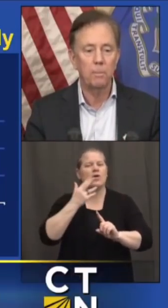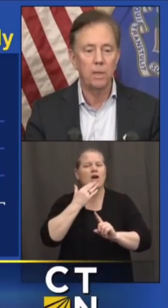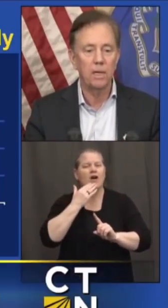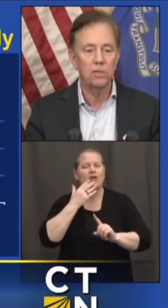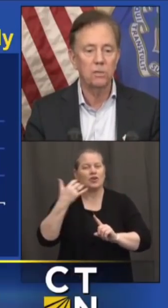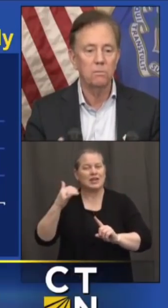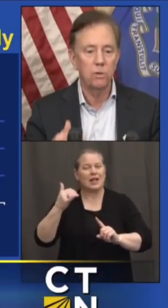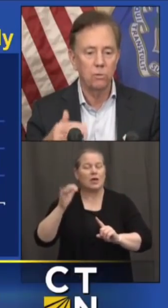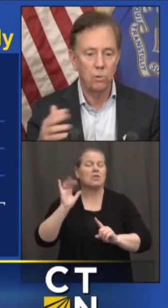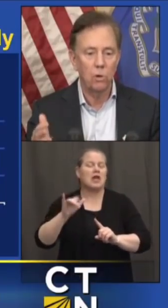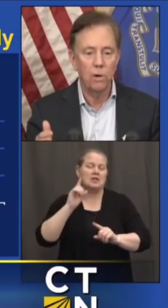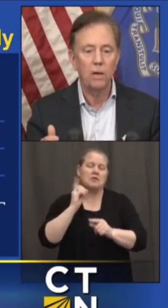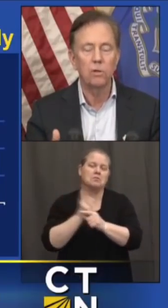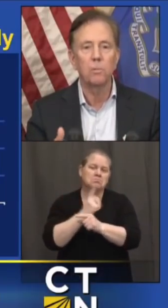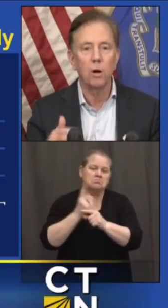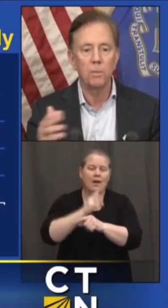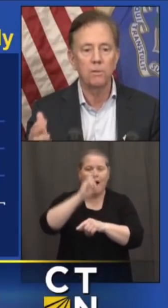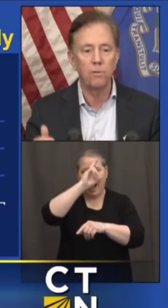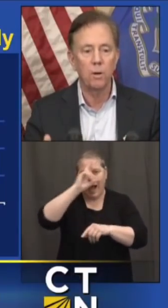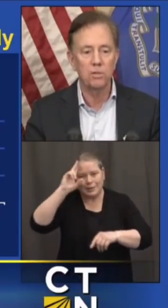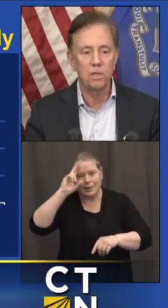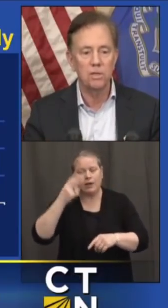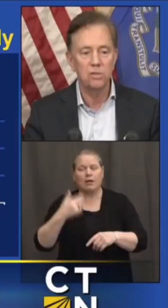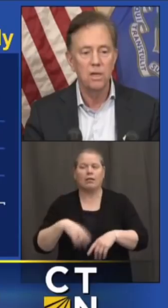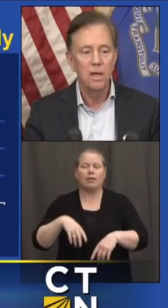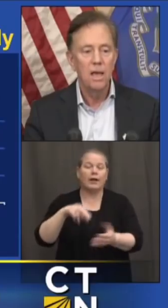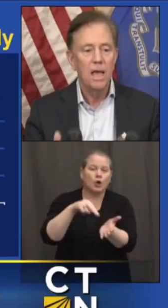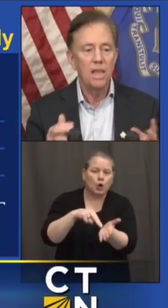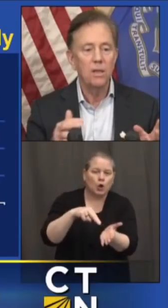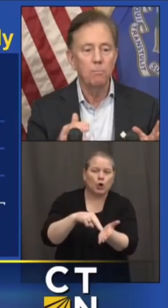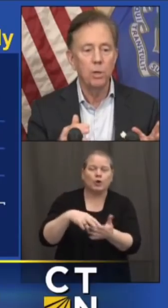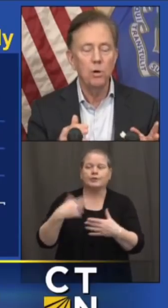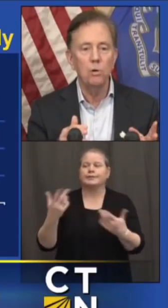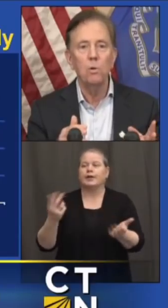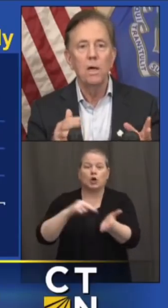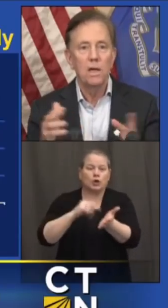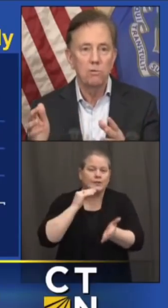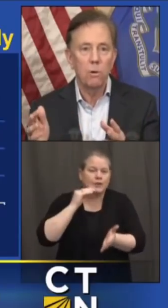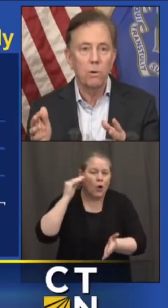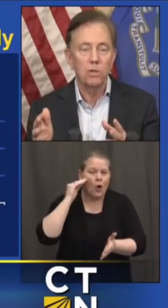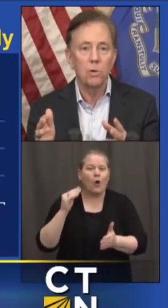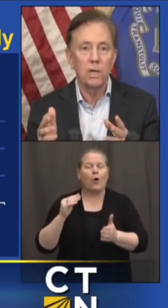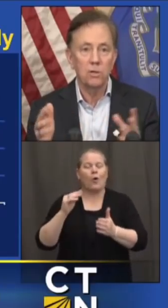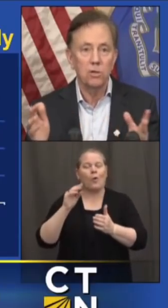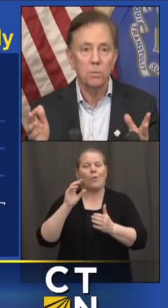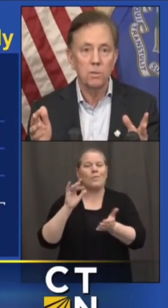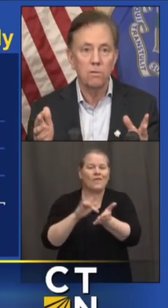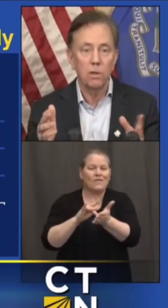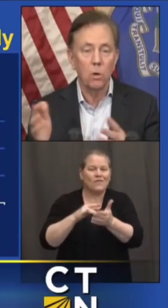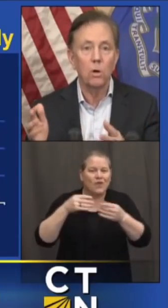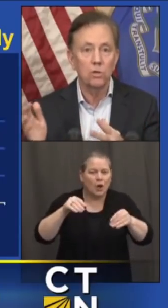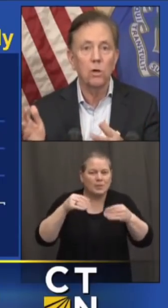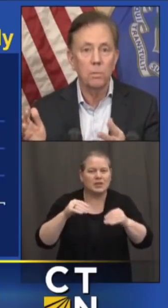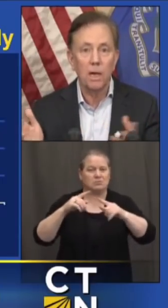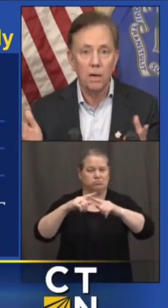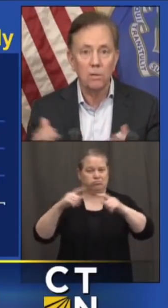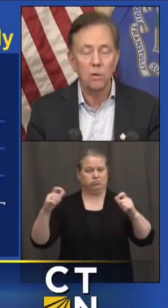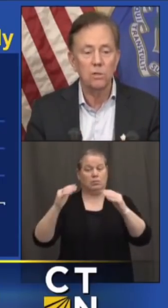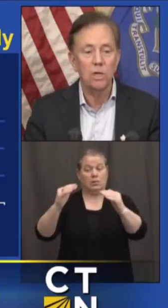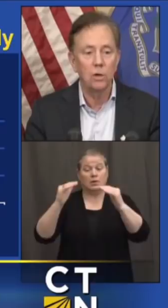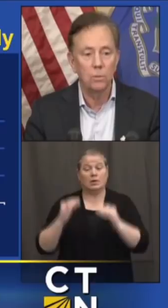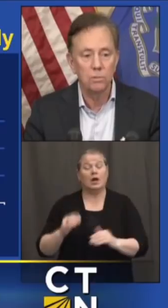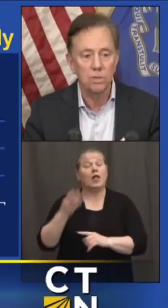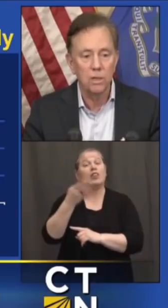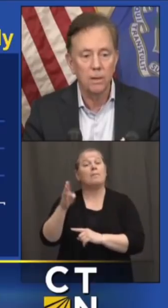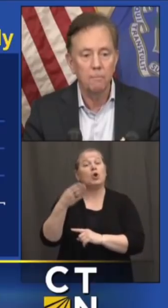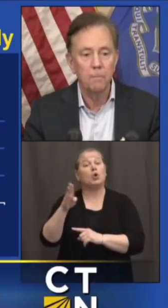general population through local health departments, pharmacies. And the blue is what we were doing in terms of the long-term care, the